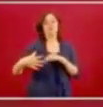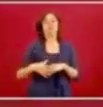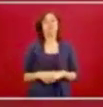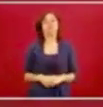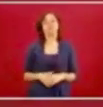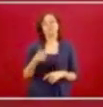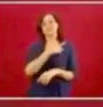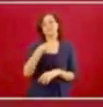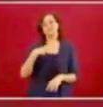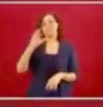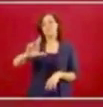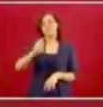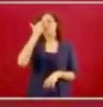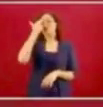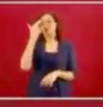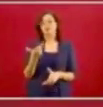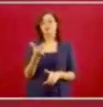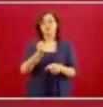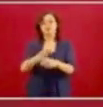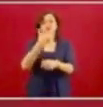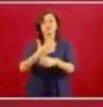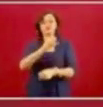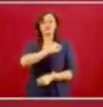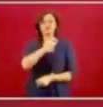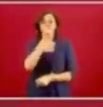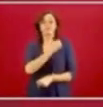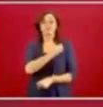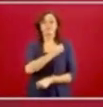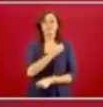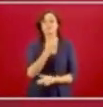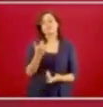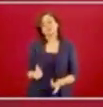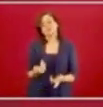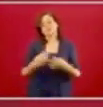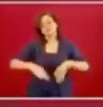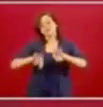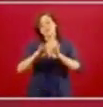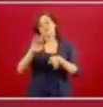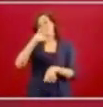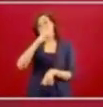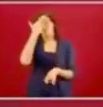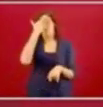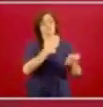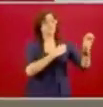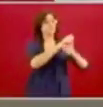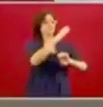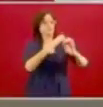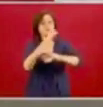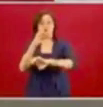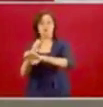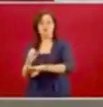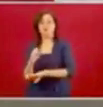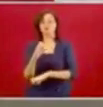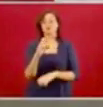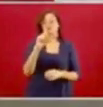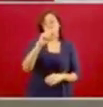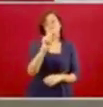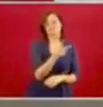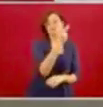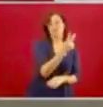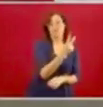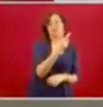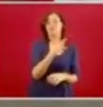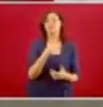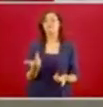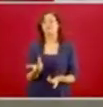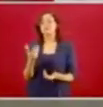the medical system in Mexico was decentralized. So when we're talking about what is